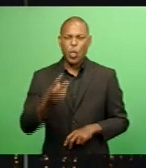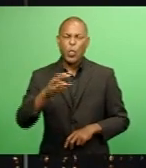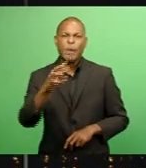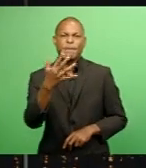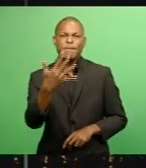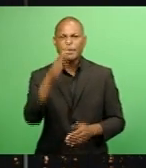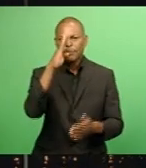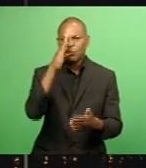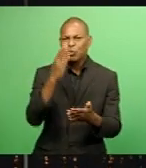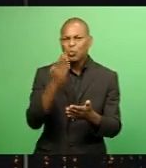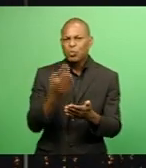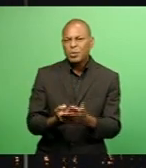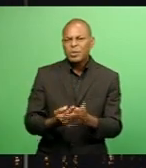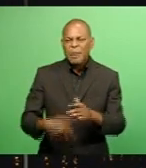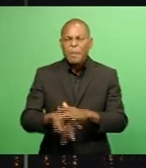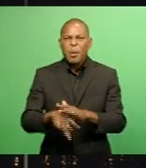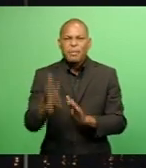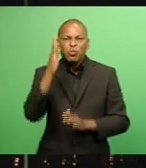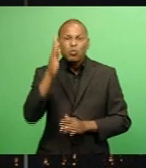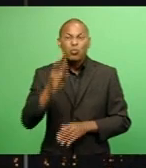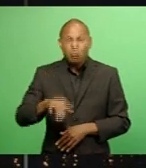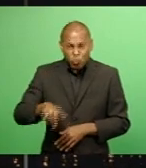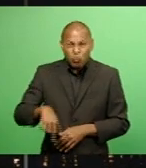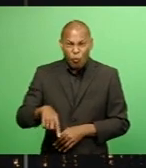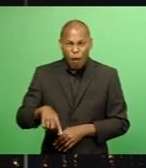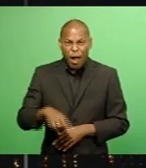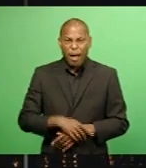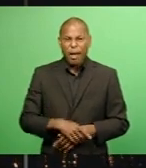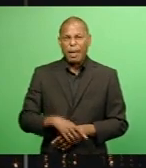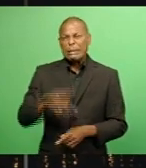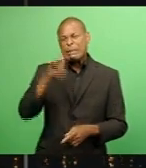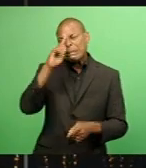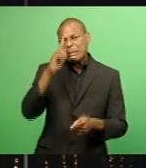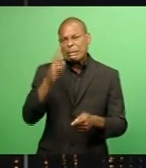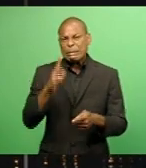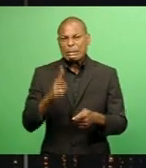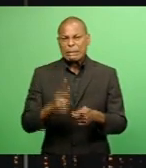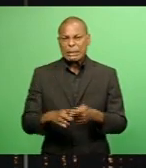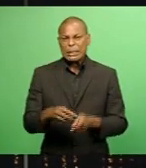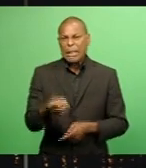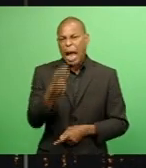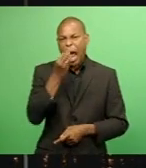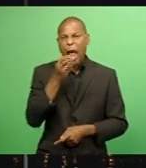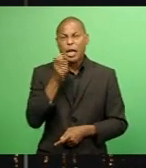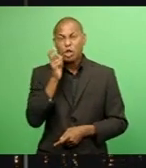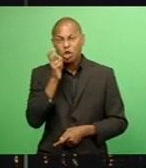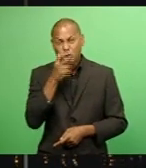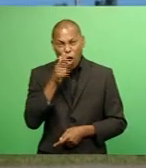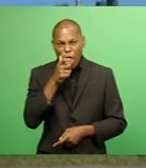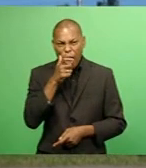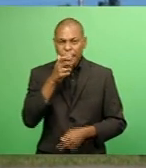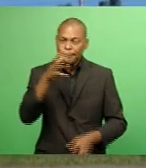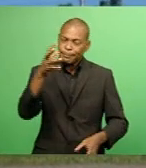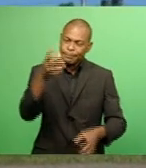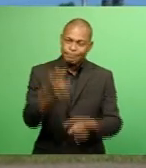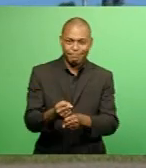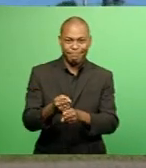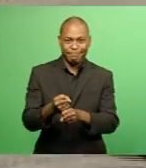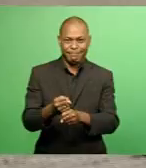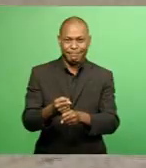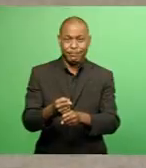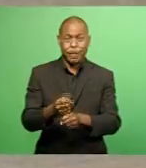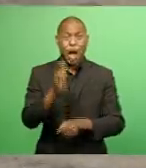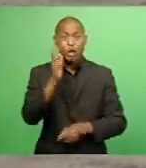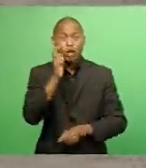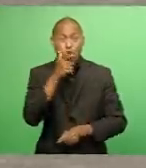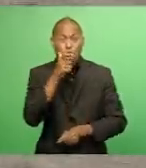35 students of Dinbandu Memorial School in Suva fell ill after consuming chocolate has been completed. The